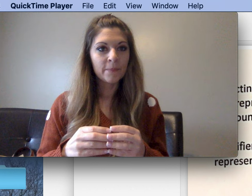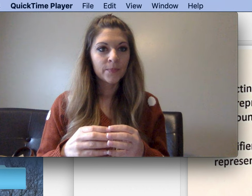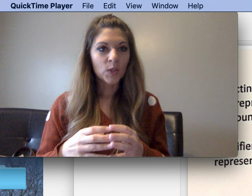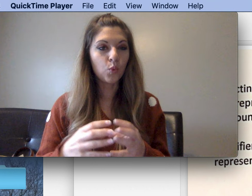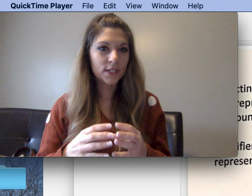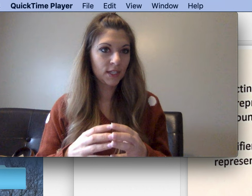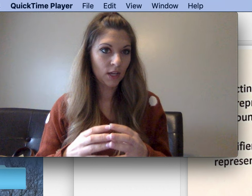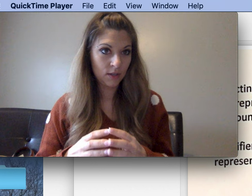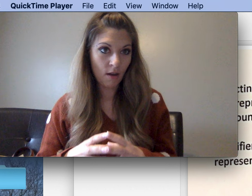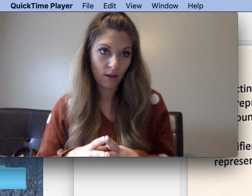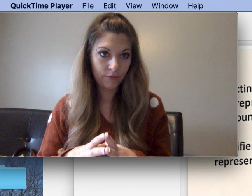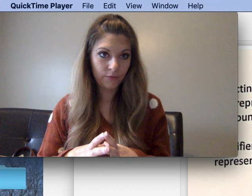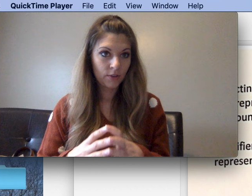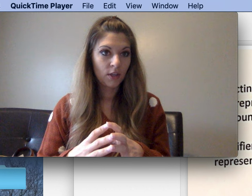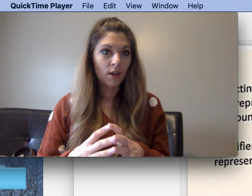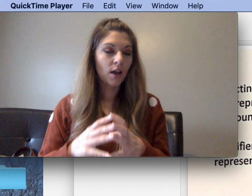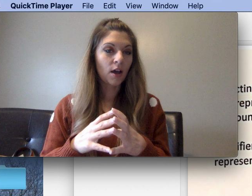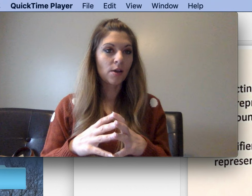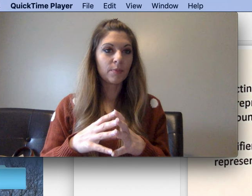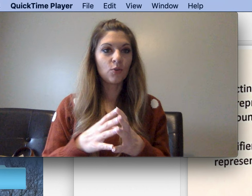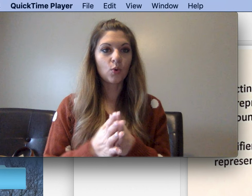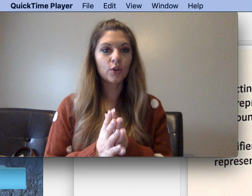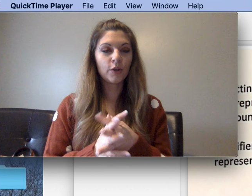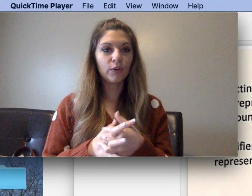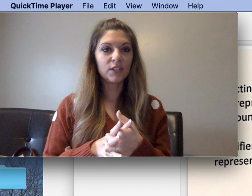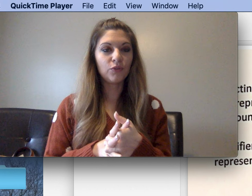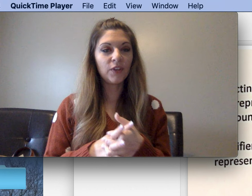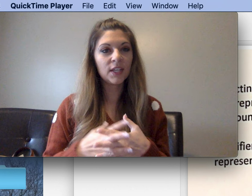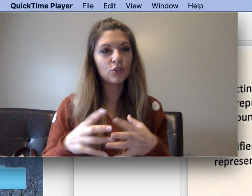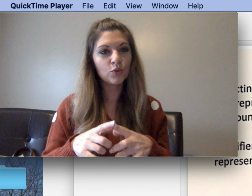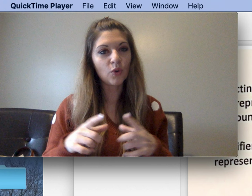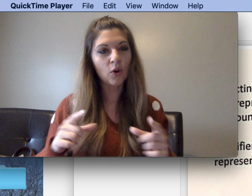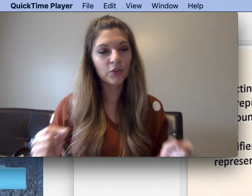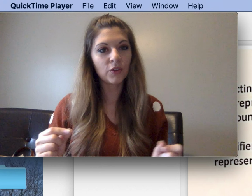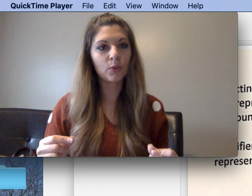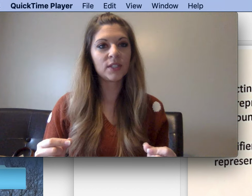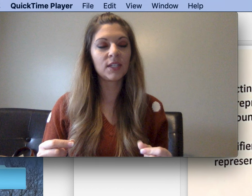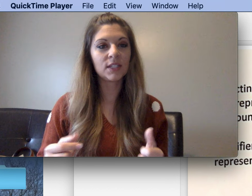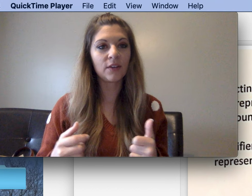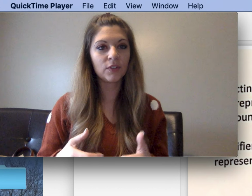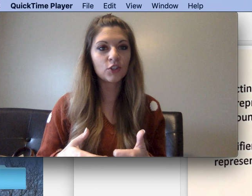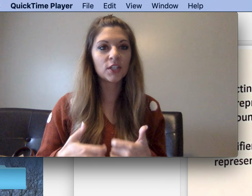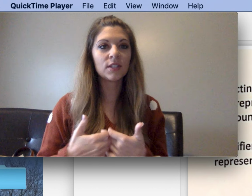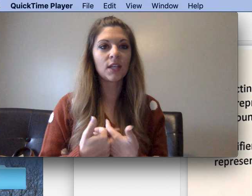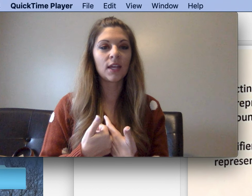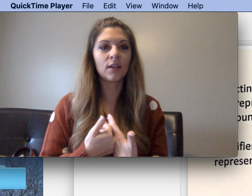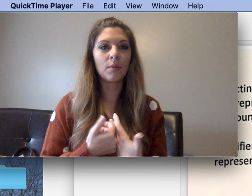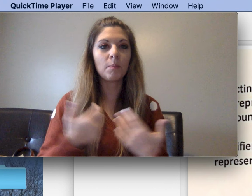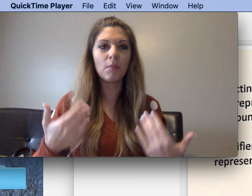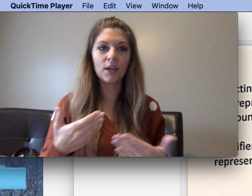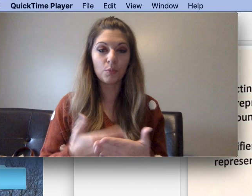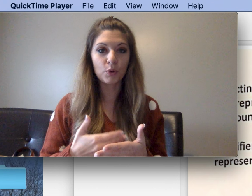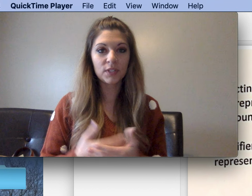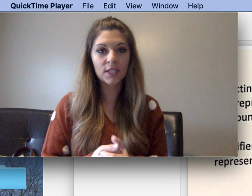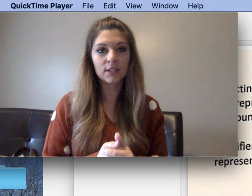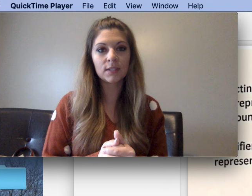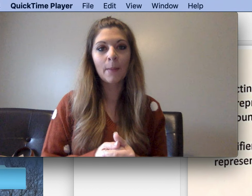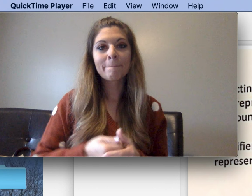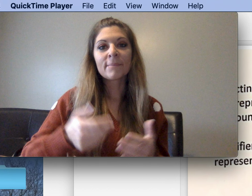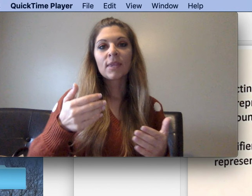definition wasn't enough in order for it to fit into all the linguistic definitions and make the